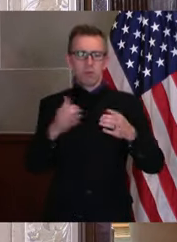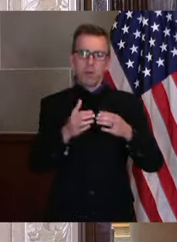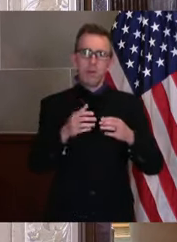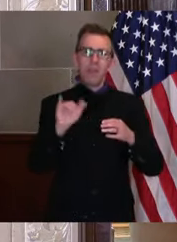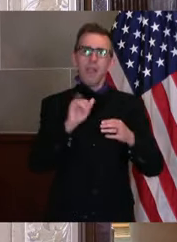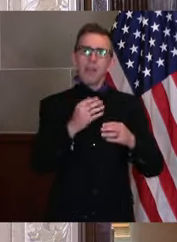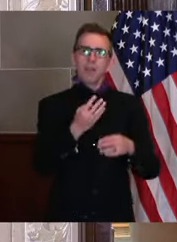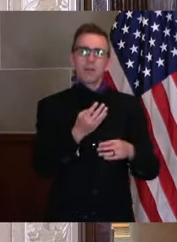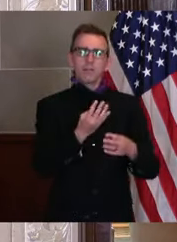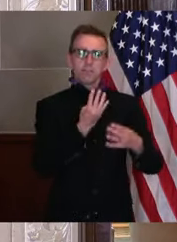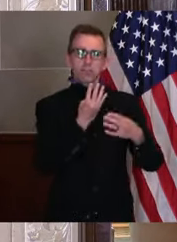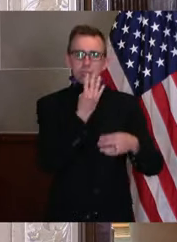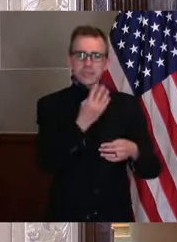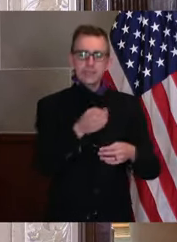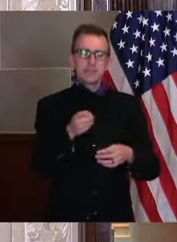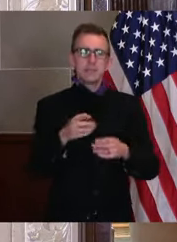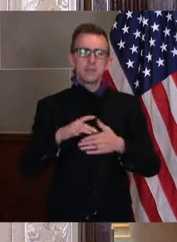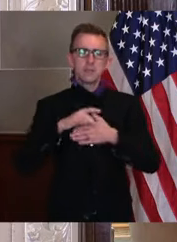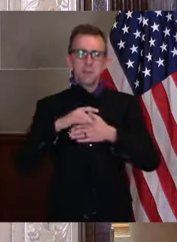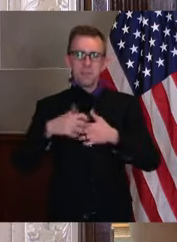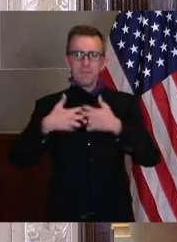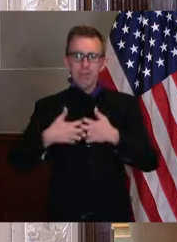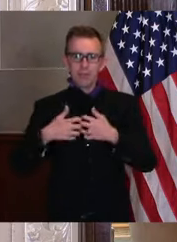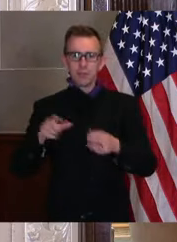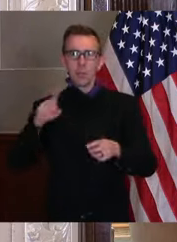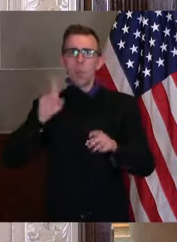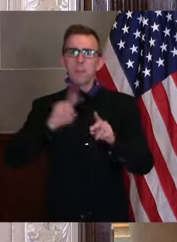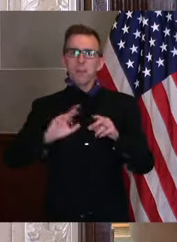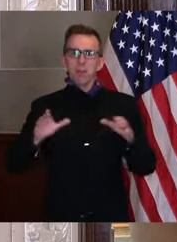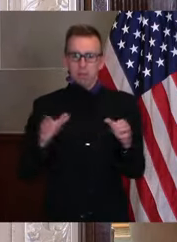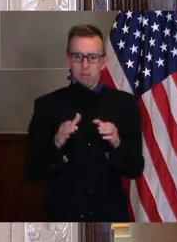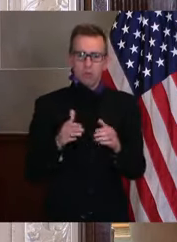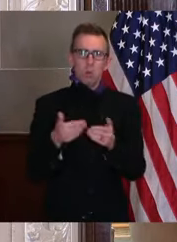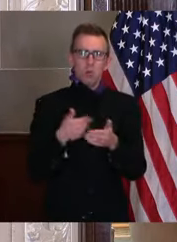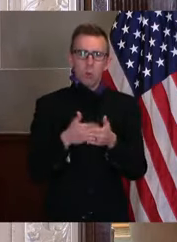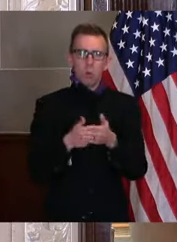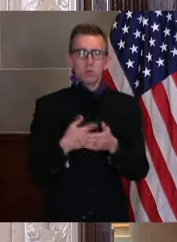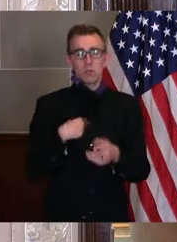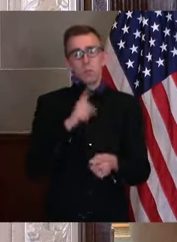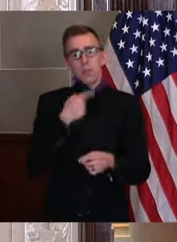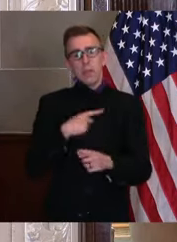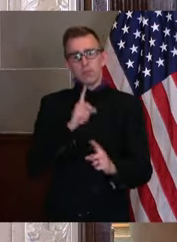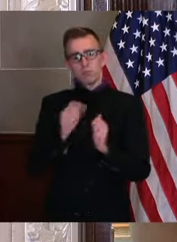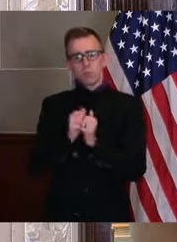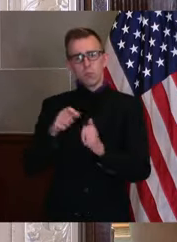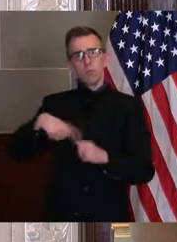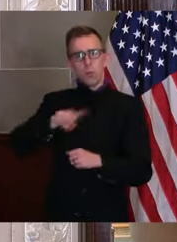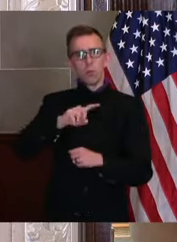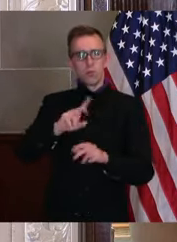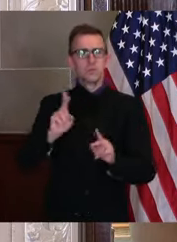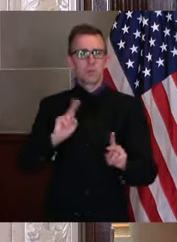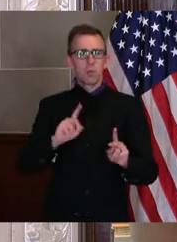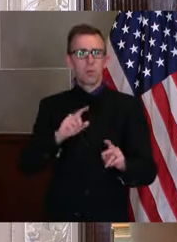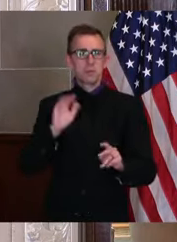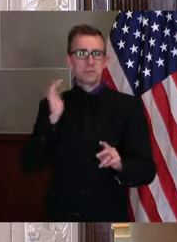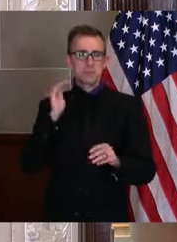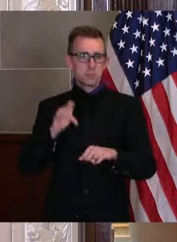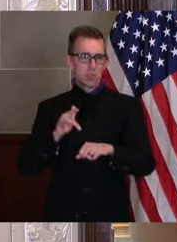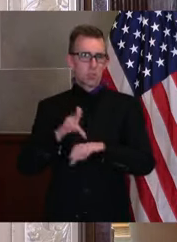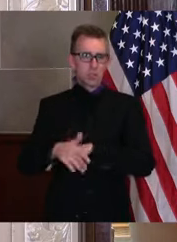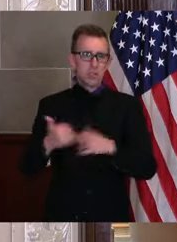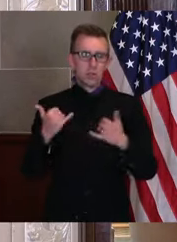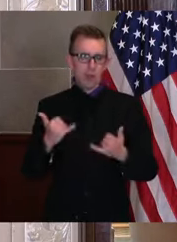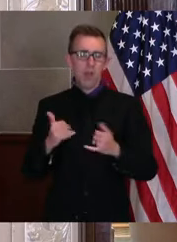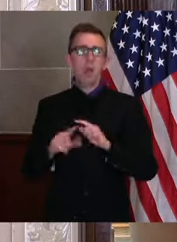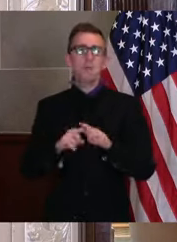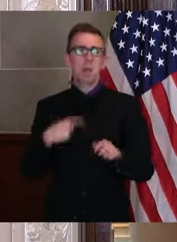like prisons and meatpacking plants and others. And I've been in conversations with those people. We think it's a little early for that now,